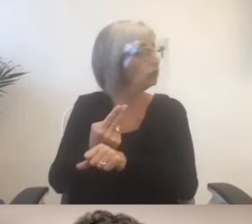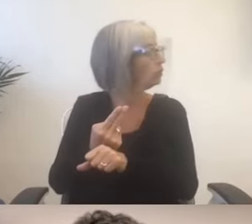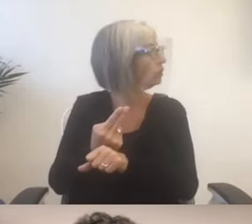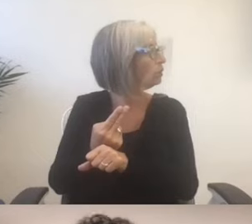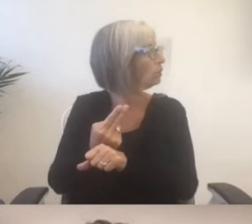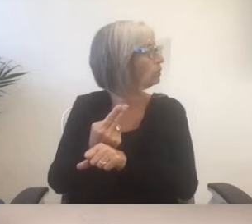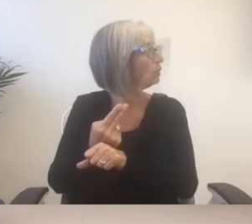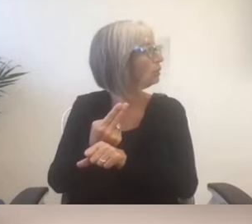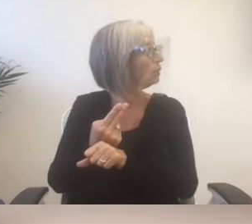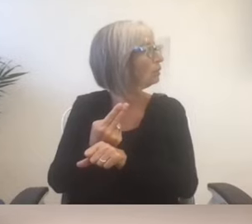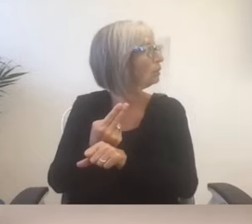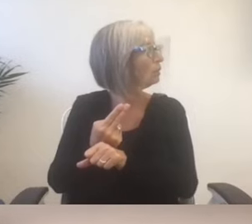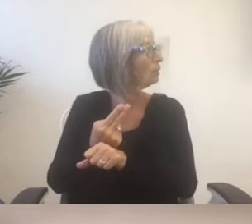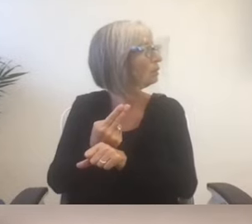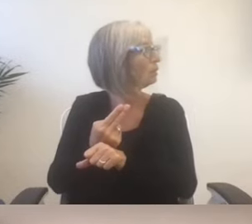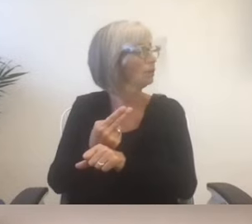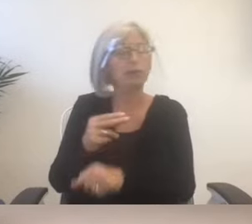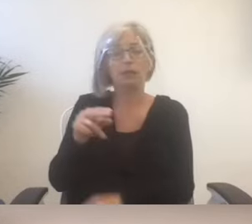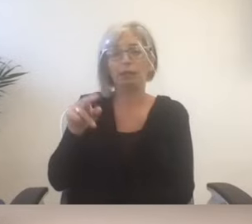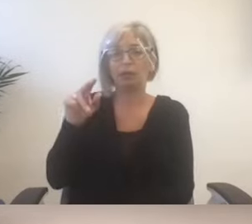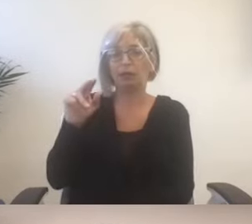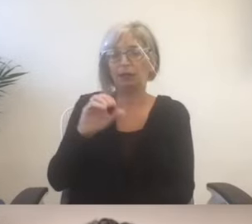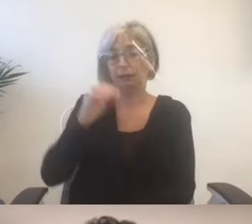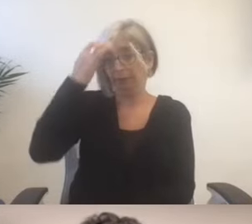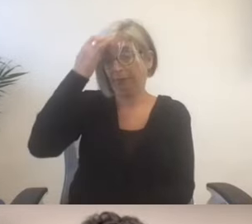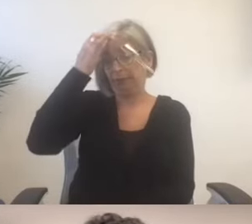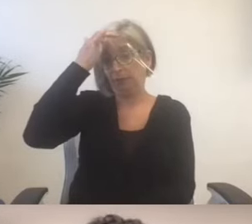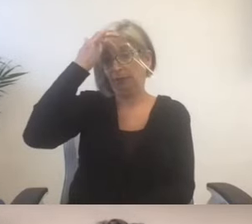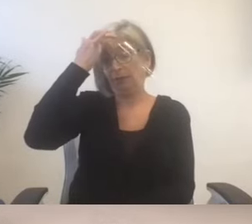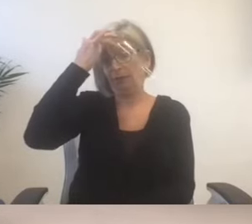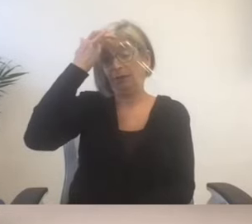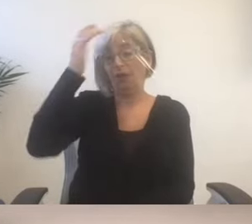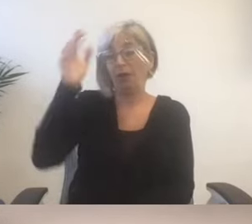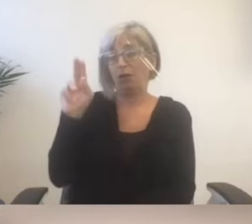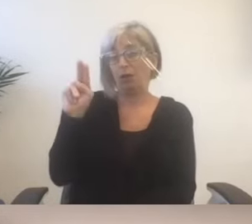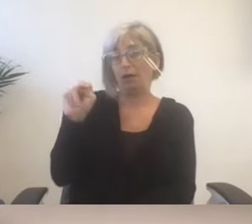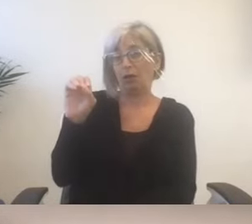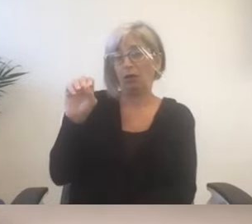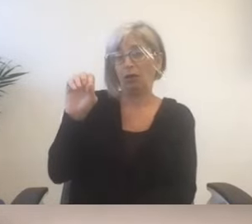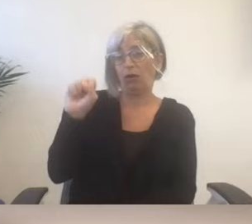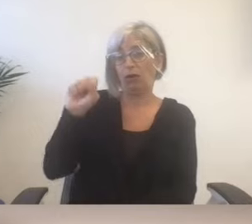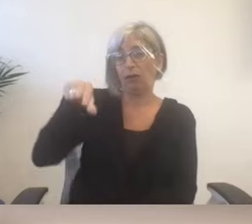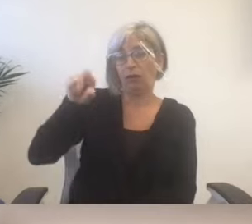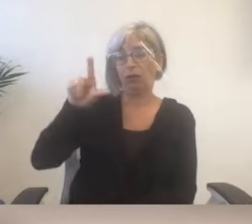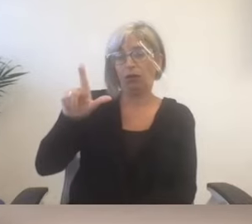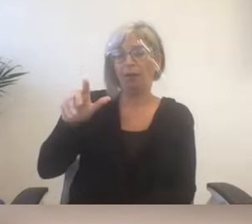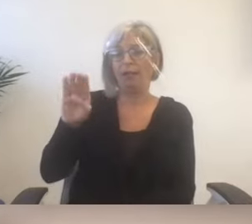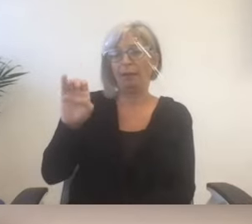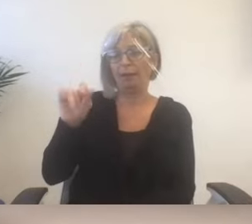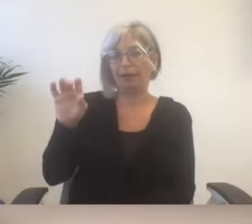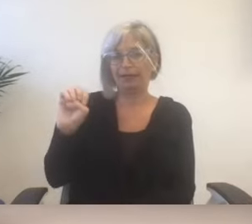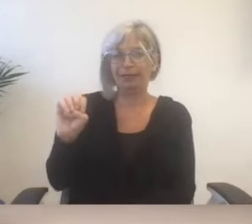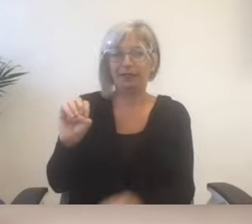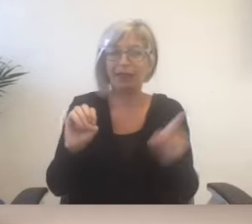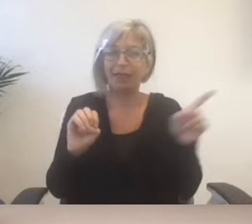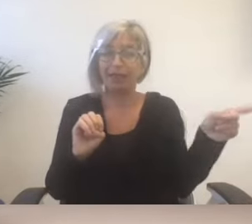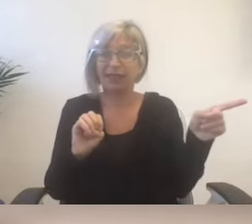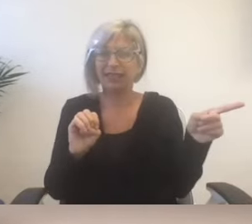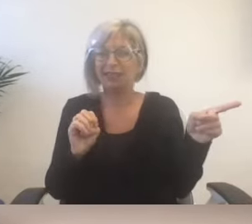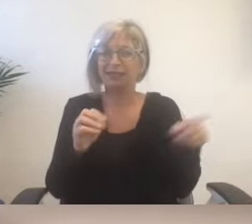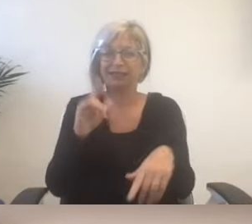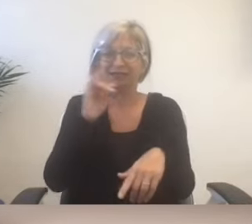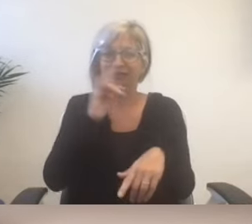a non-SQL SQL database as the back end. So what this looks like for now is this was a mock-up